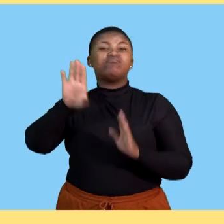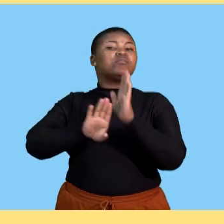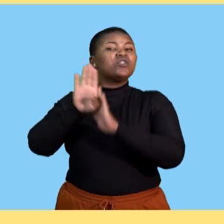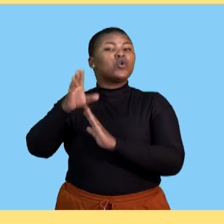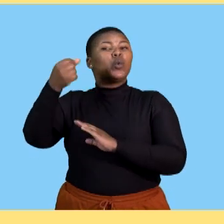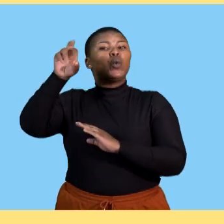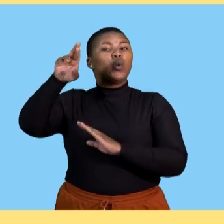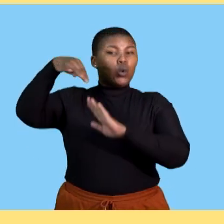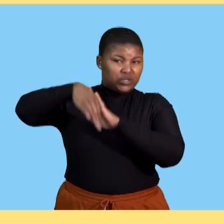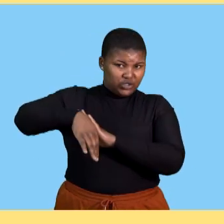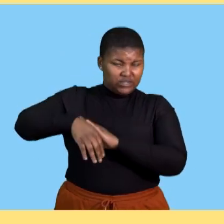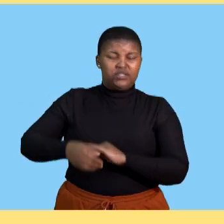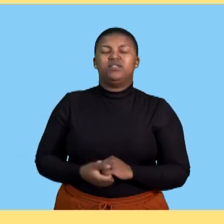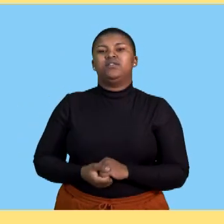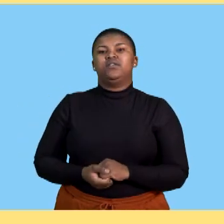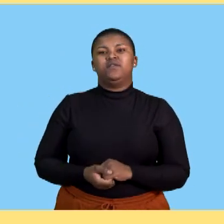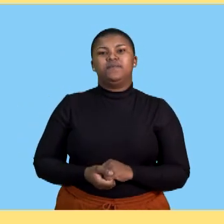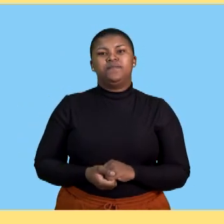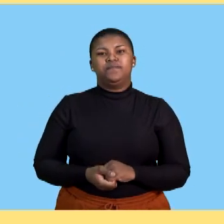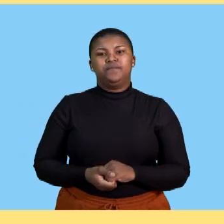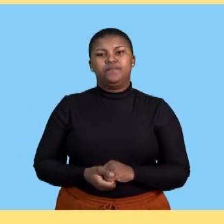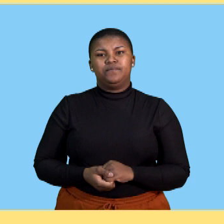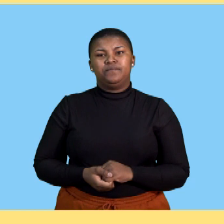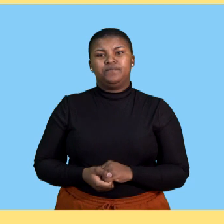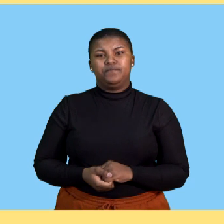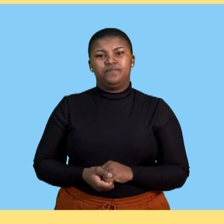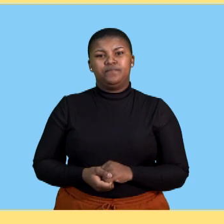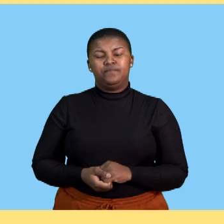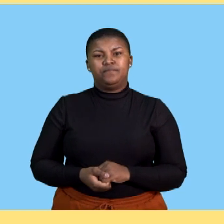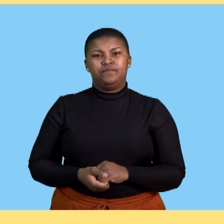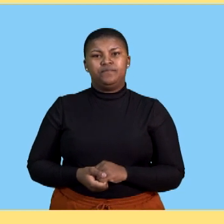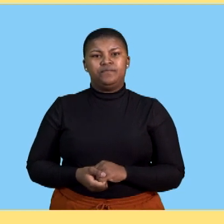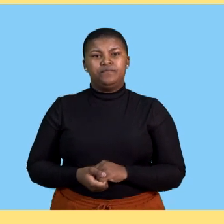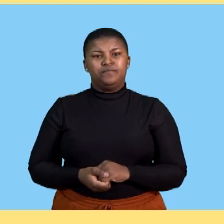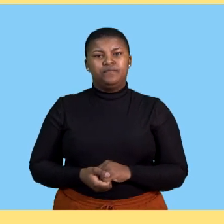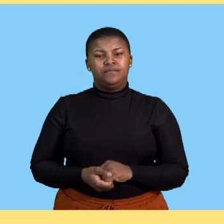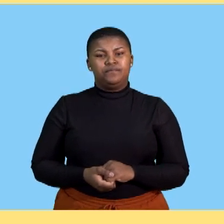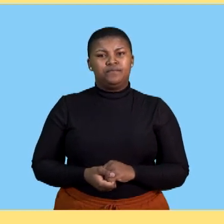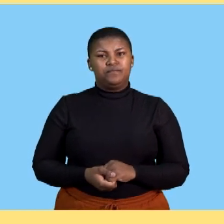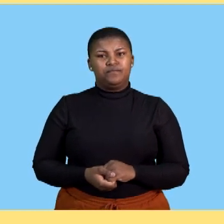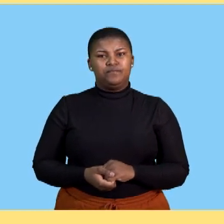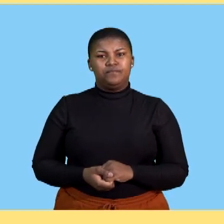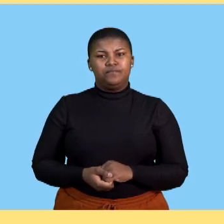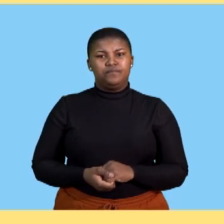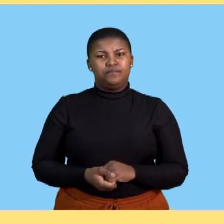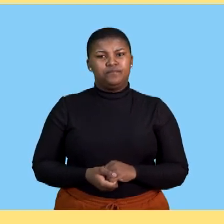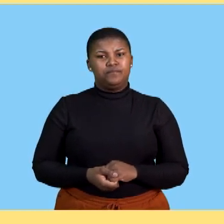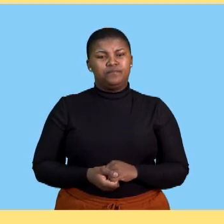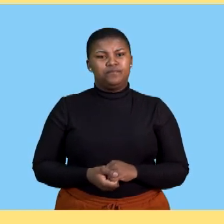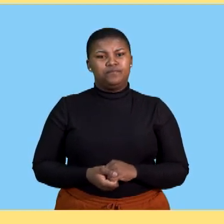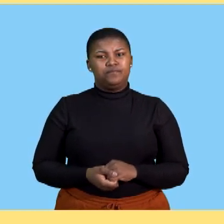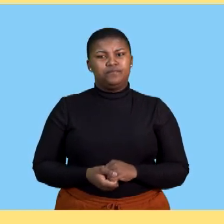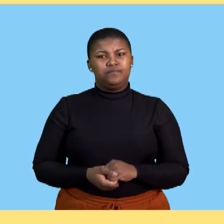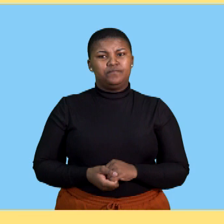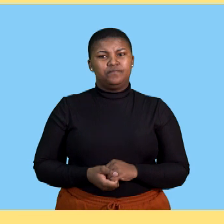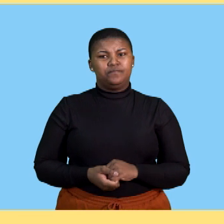trend then. Did it increase or did it decrease? Here is the trend. The gross profit on sales